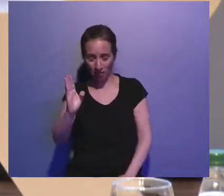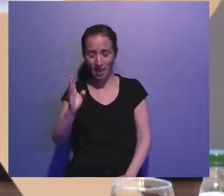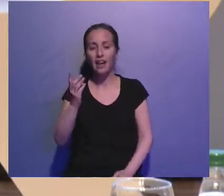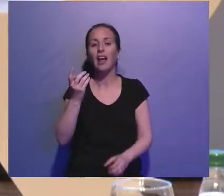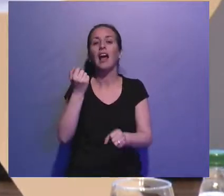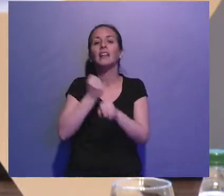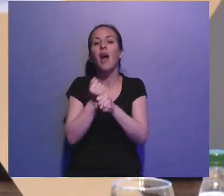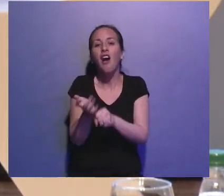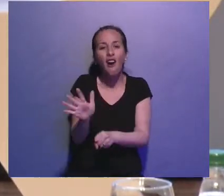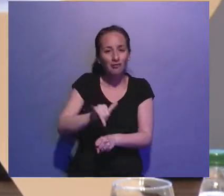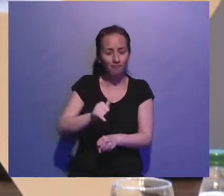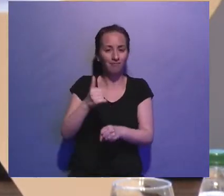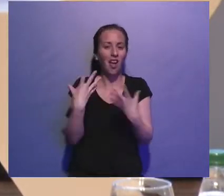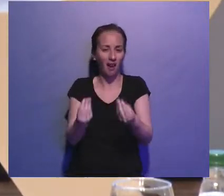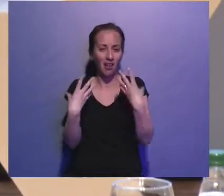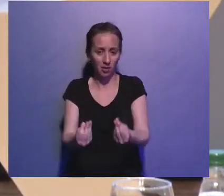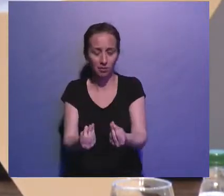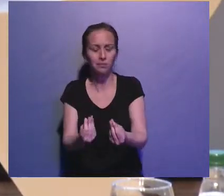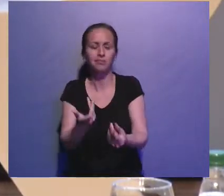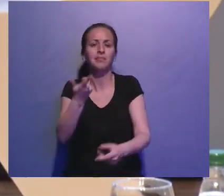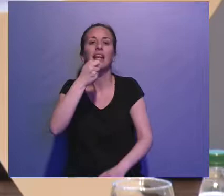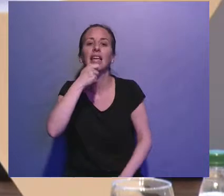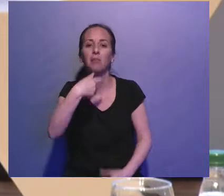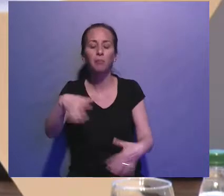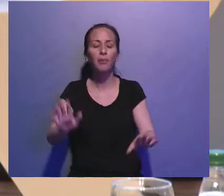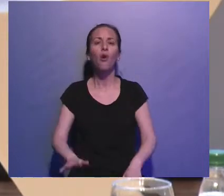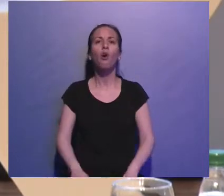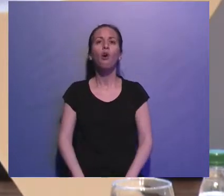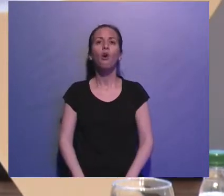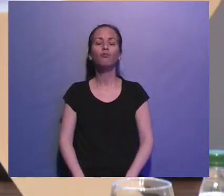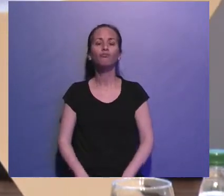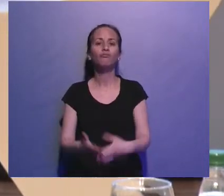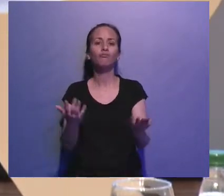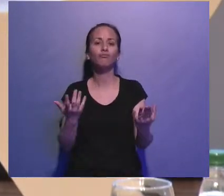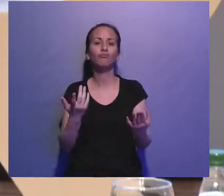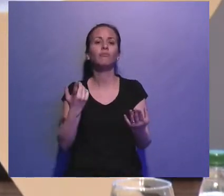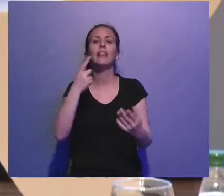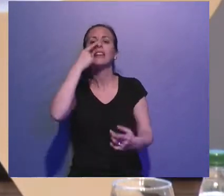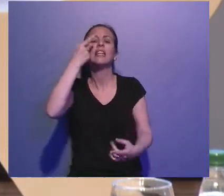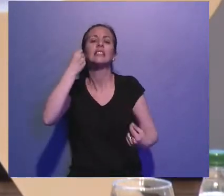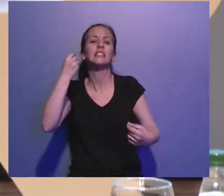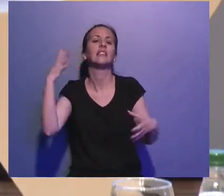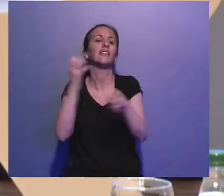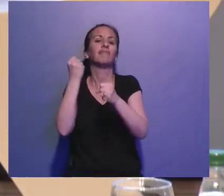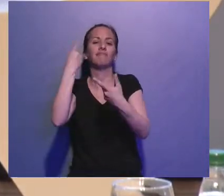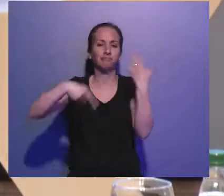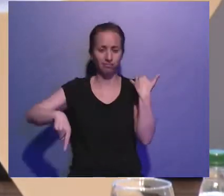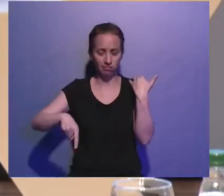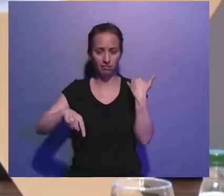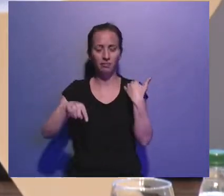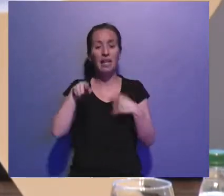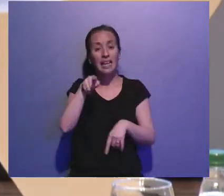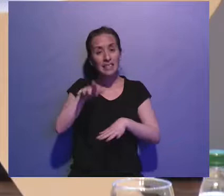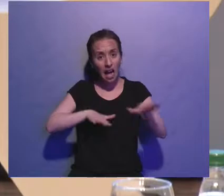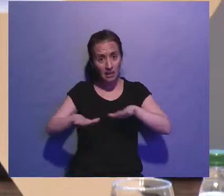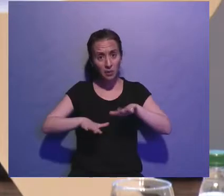in, say, transportation. And it's not framed as a data activity. It's not framed as a hackathon. It's not framed